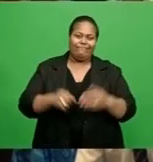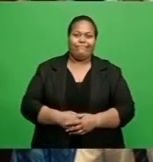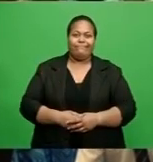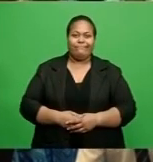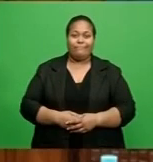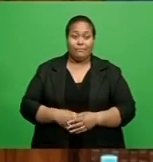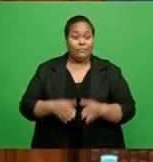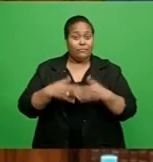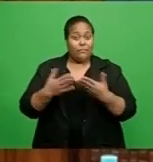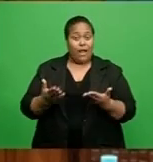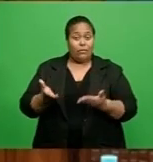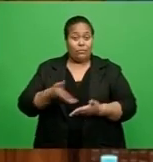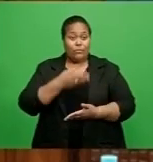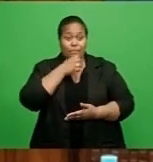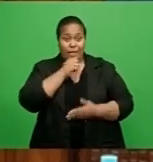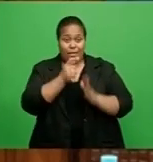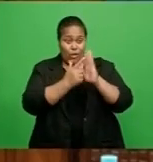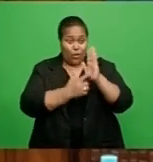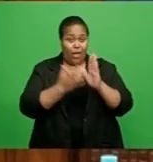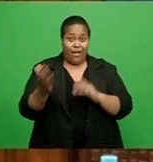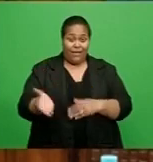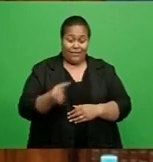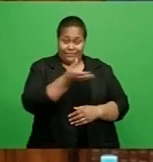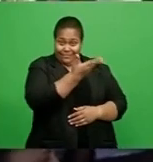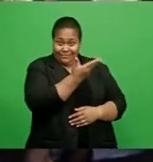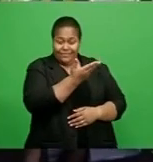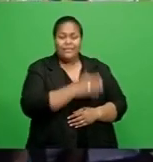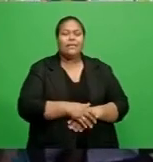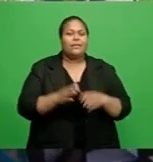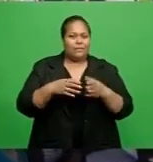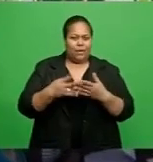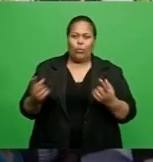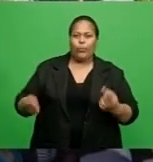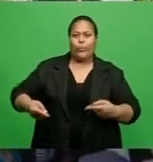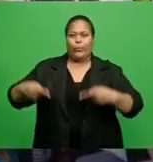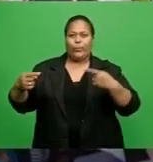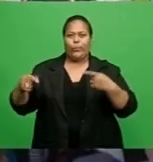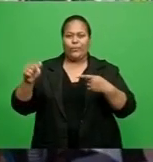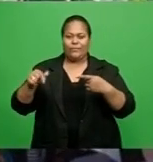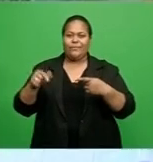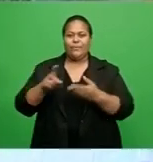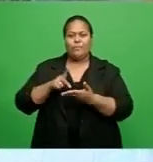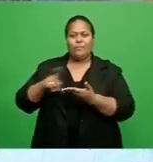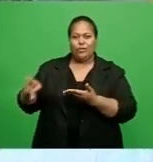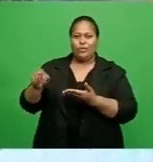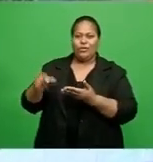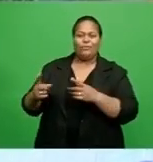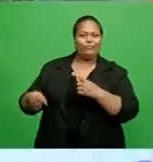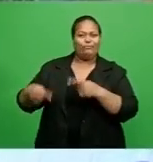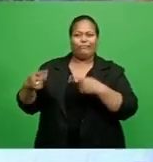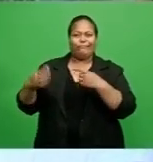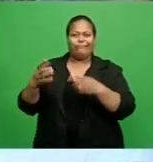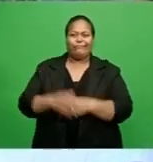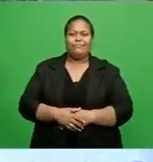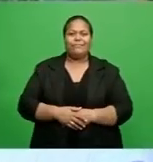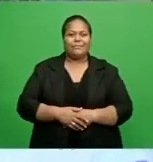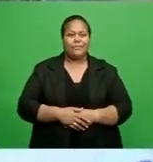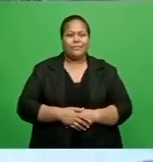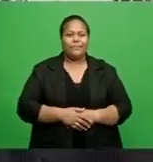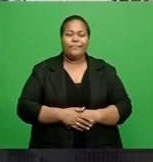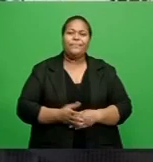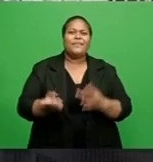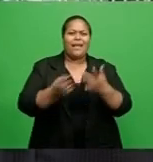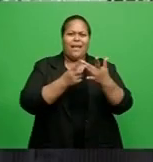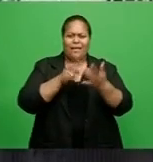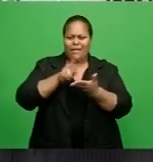for the deputy party leader position against opposition whip Linda Tambuya, Felimoni Vosarongo, Aseri Randrondro, Pio Tambaiwalu,